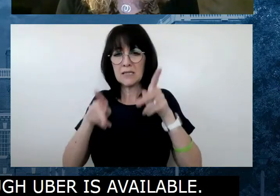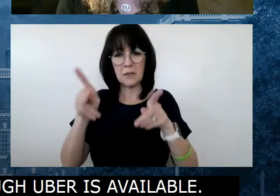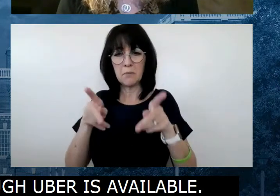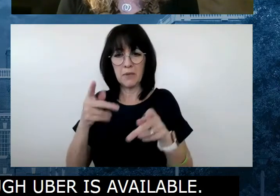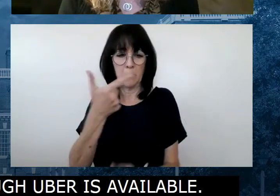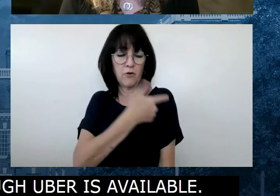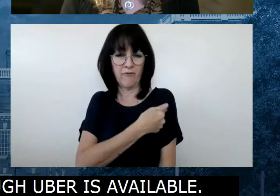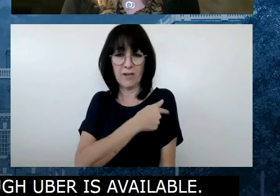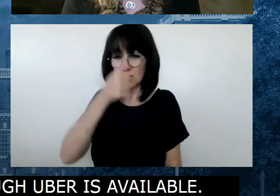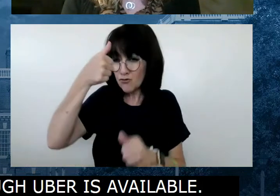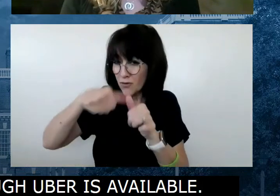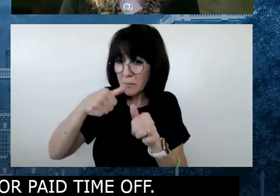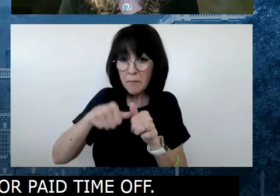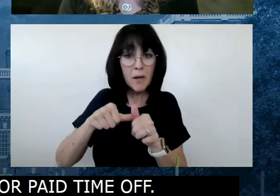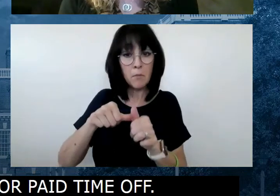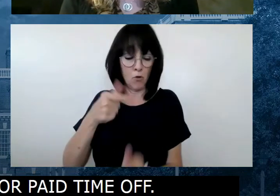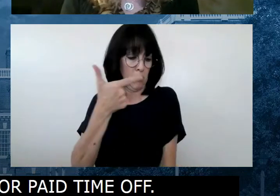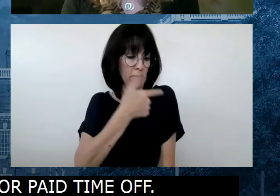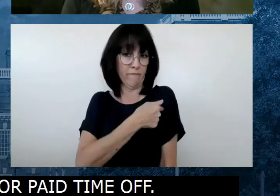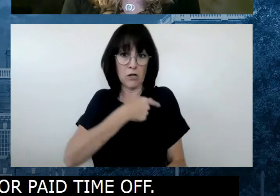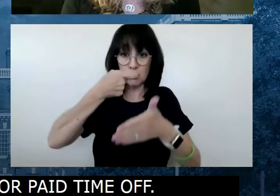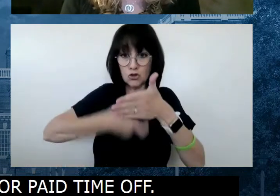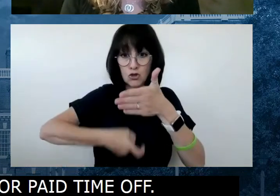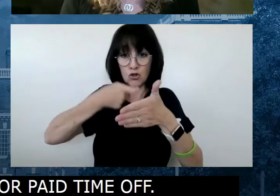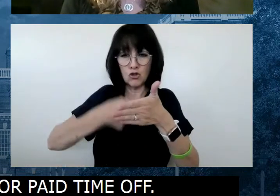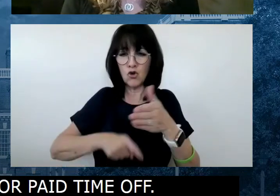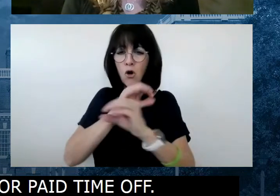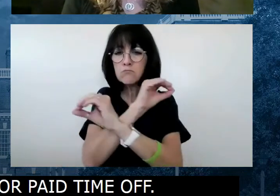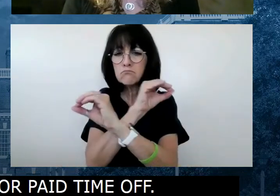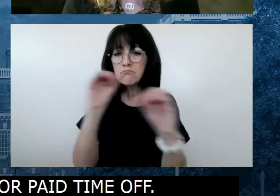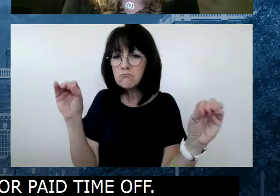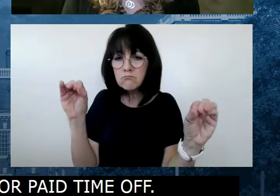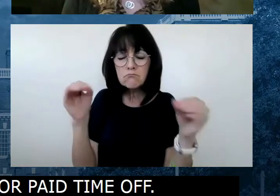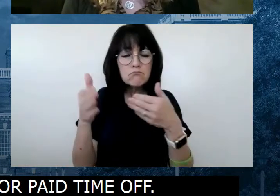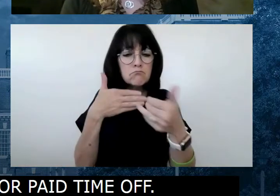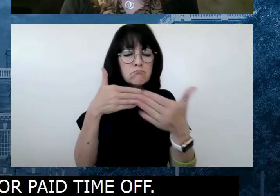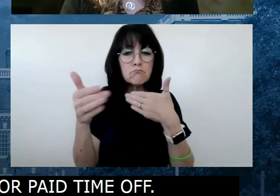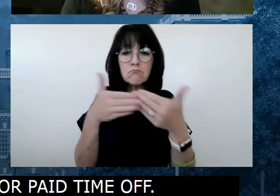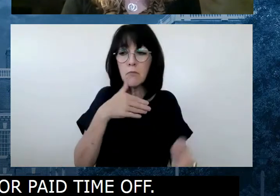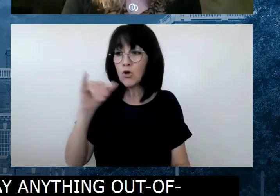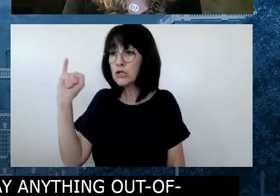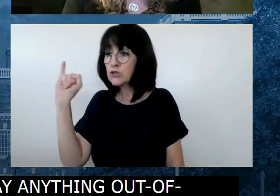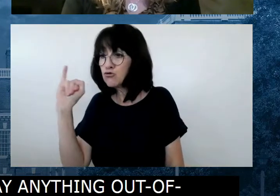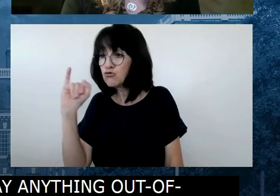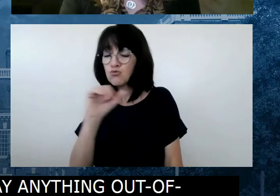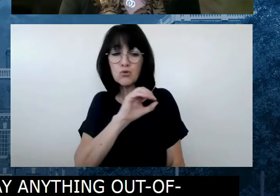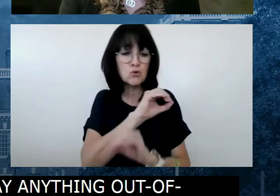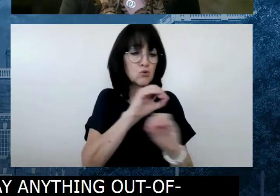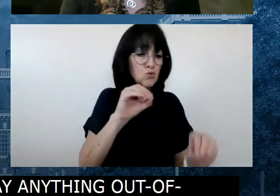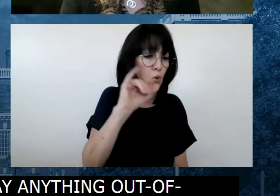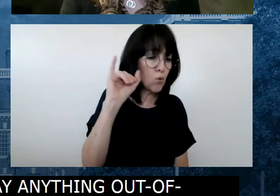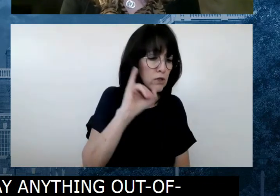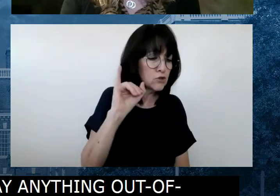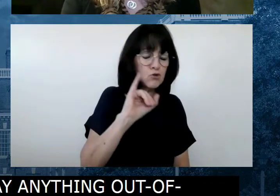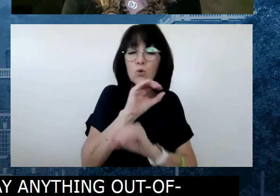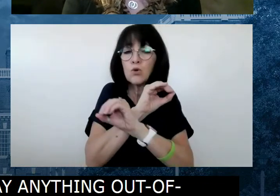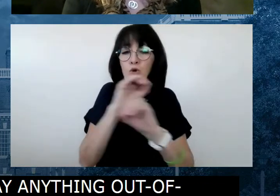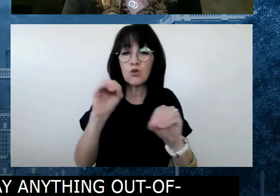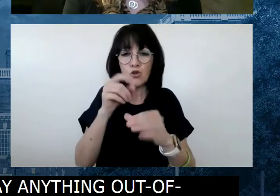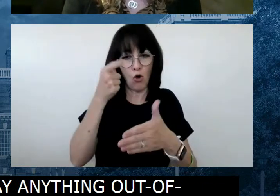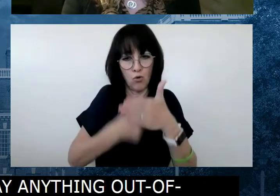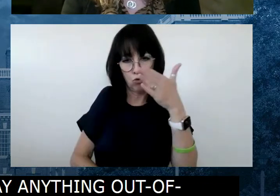anything out of pocket to get your COVID vaccine, whether you have insurance or not. So to get more information, go to